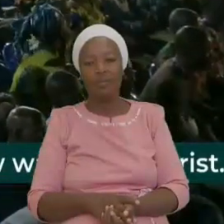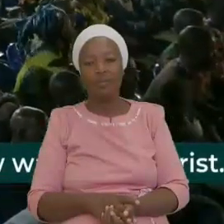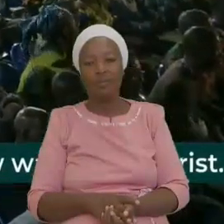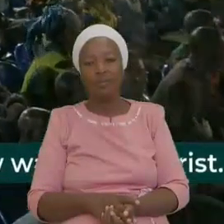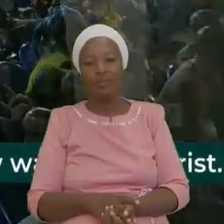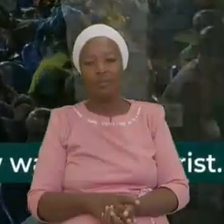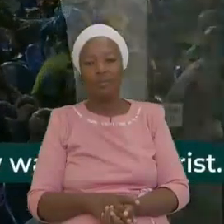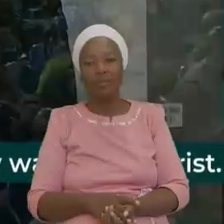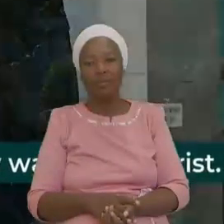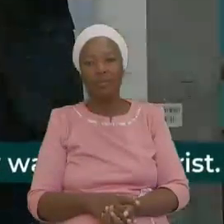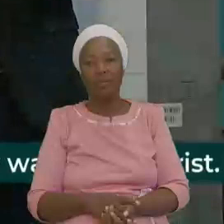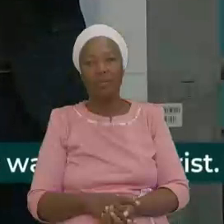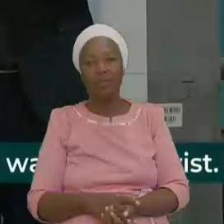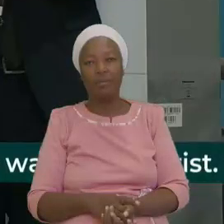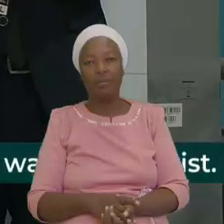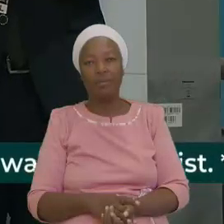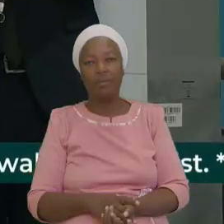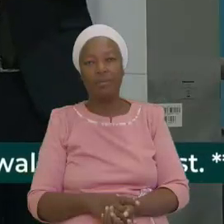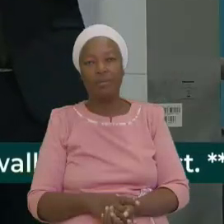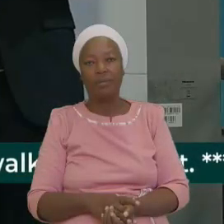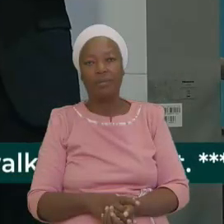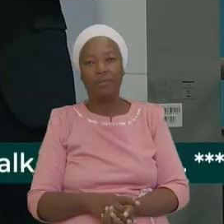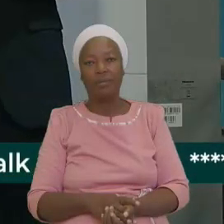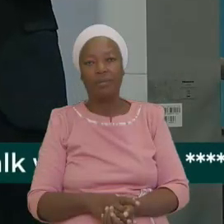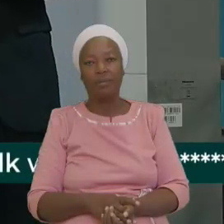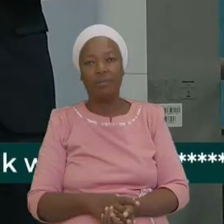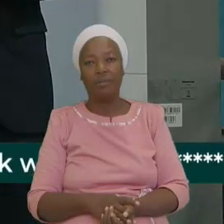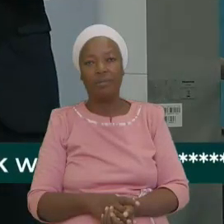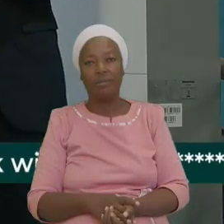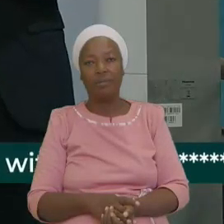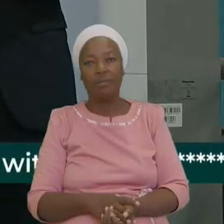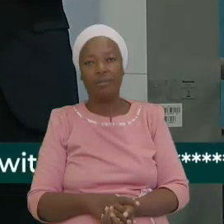conseiller et au lieu rapidement, mettez les noms,